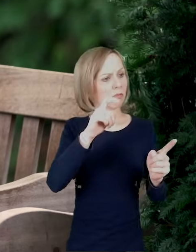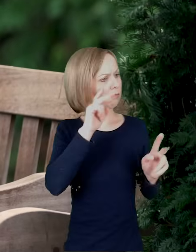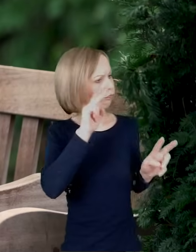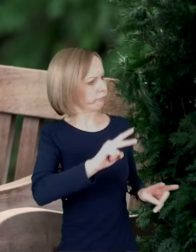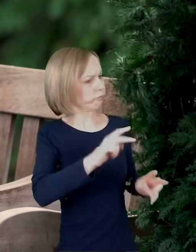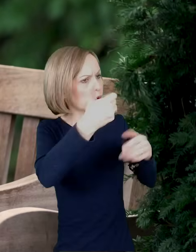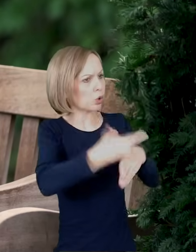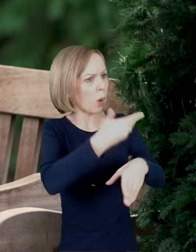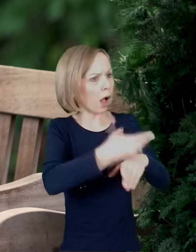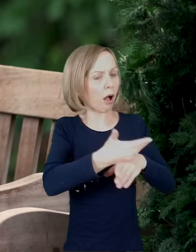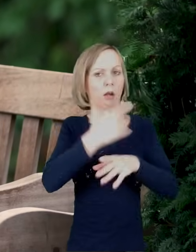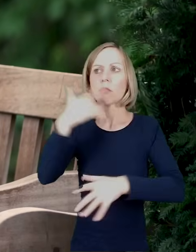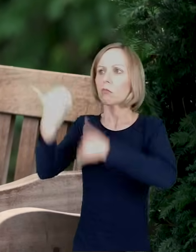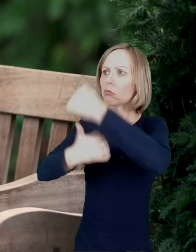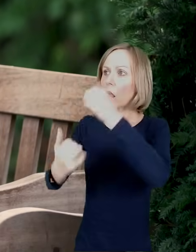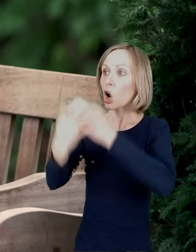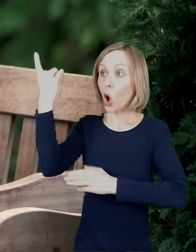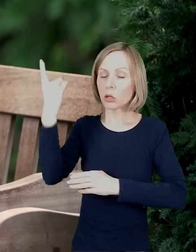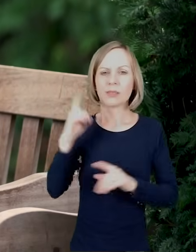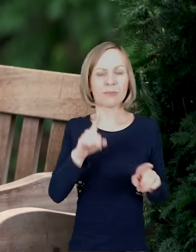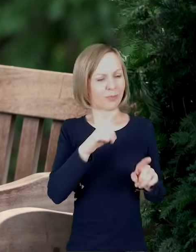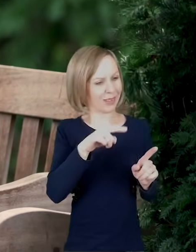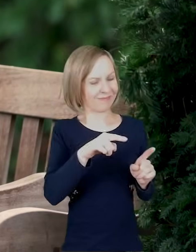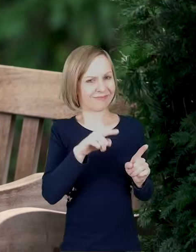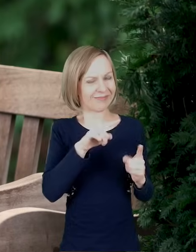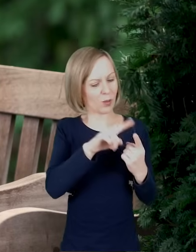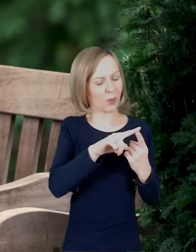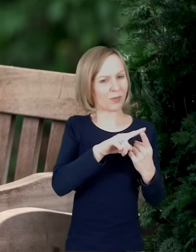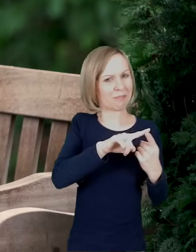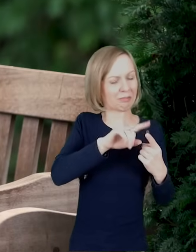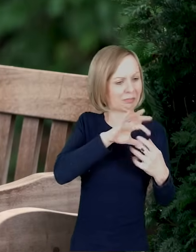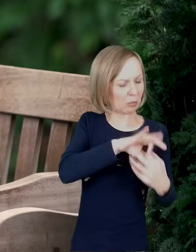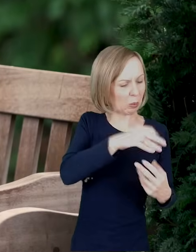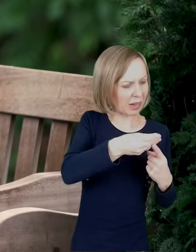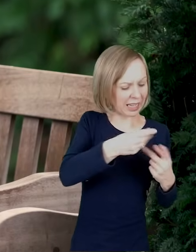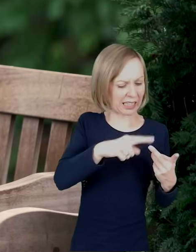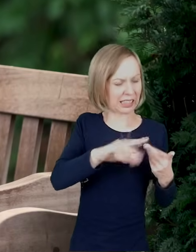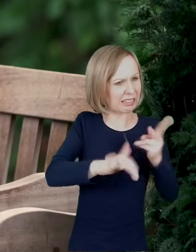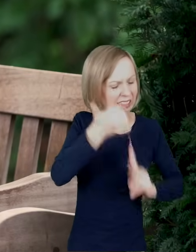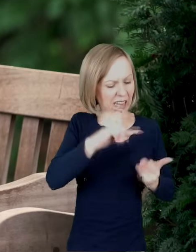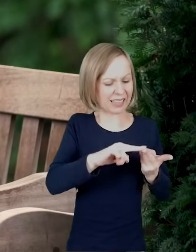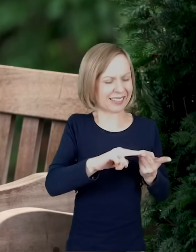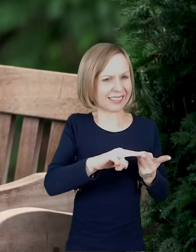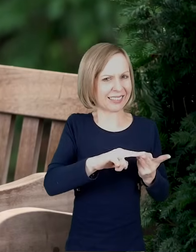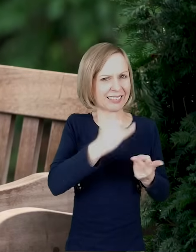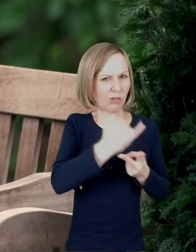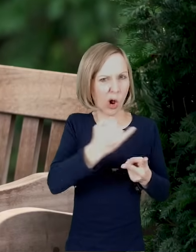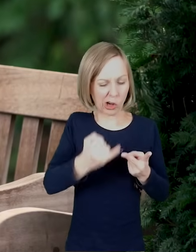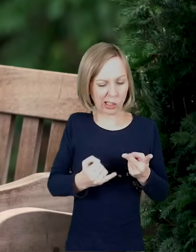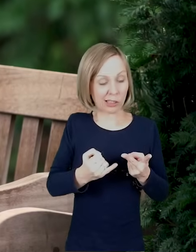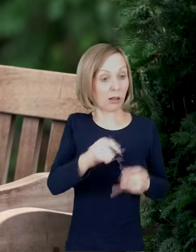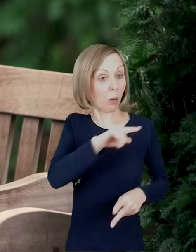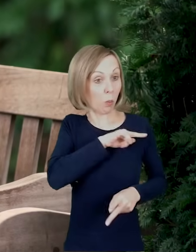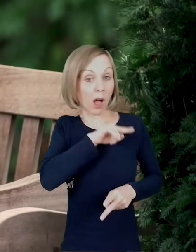give glory to your Father in heaven, we're told. But reading the parable in this way doesn't seem quite right to me